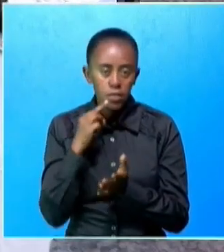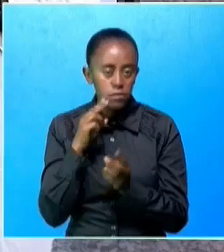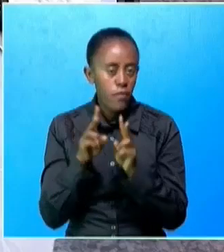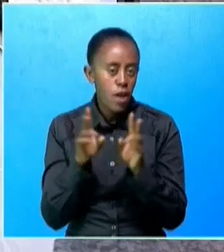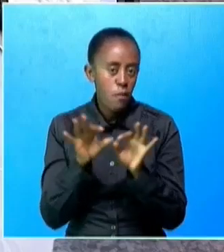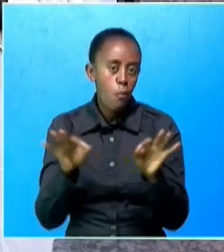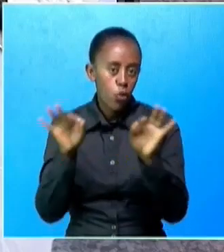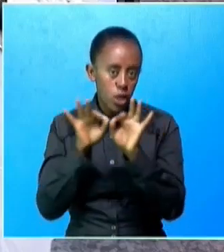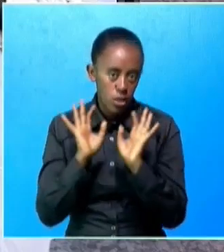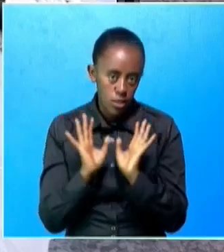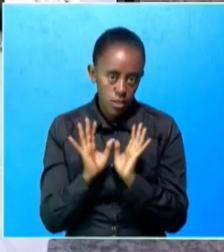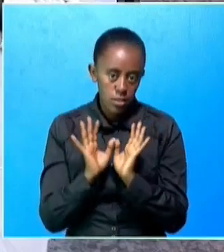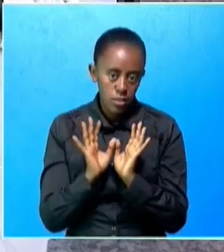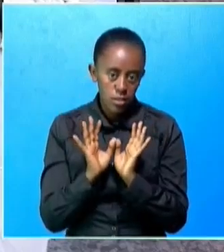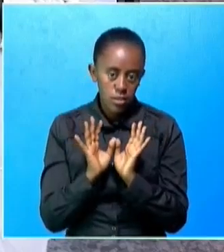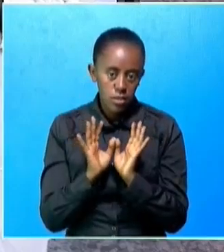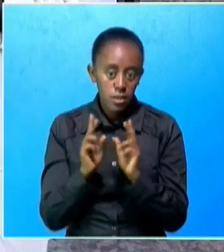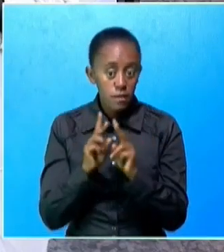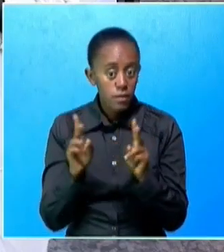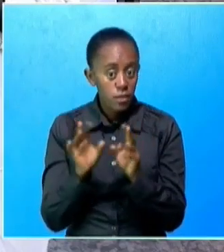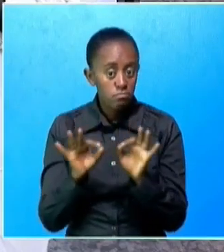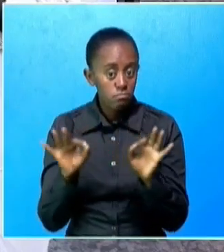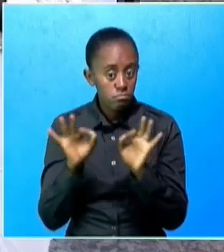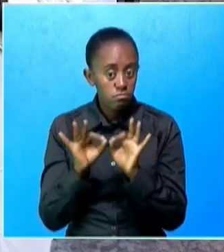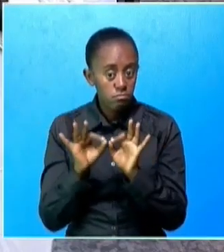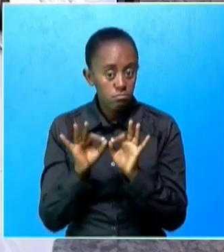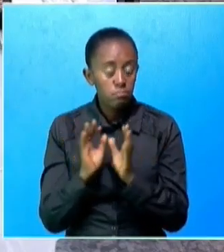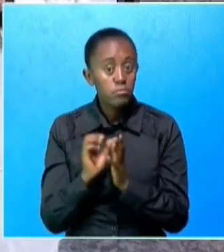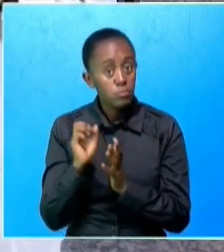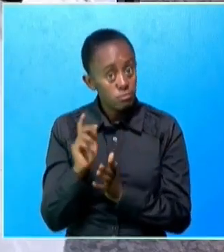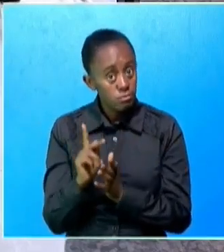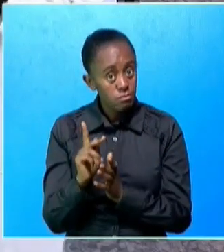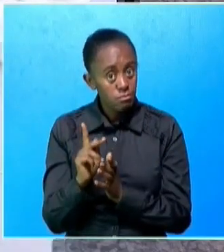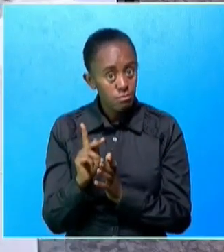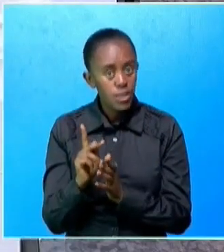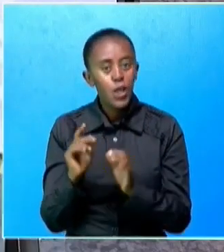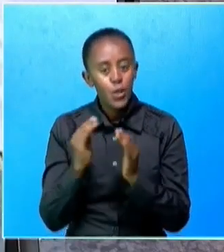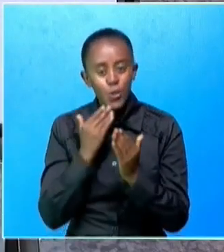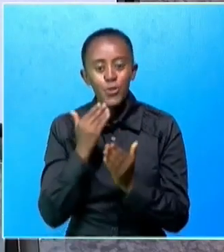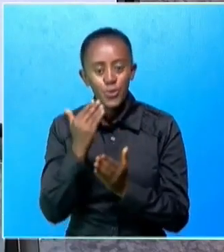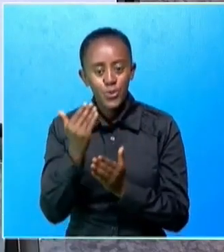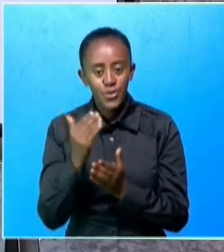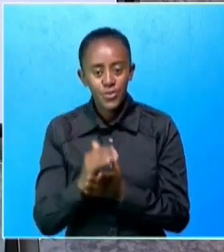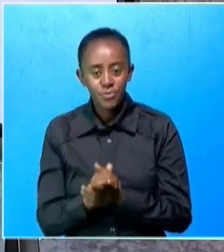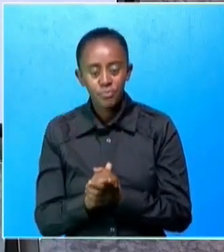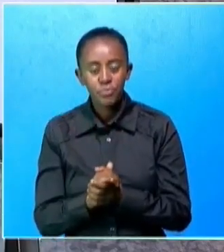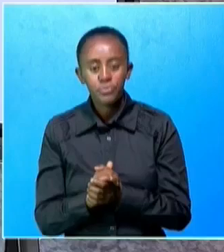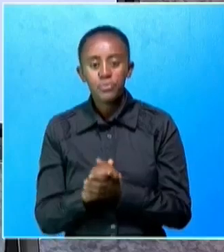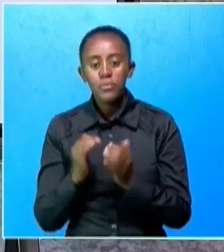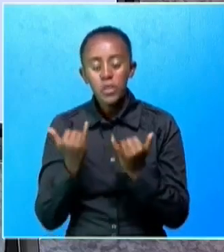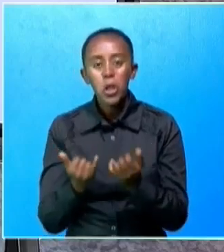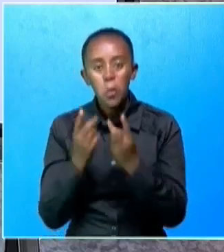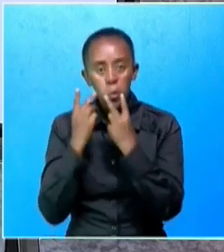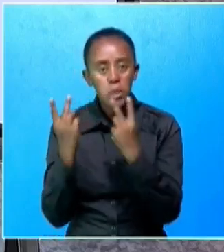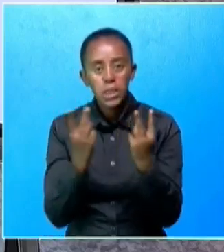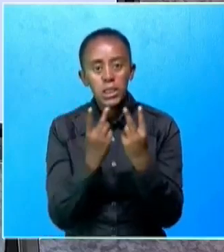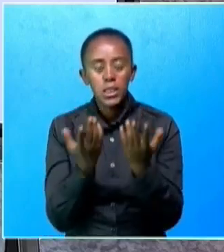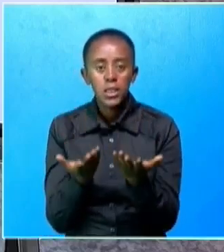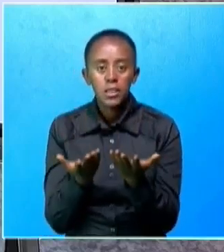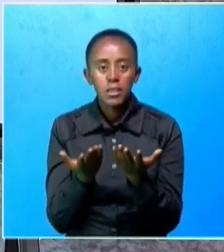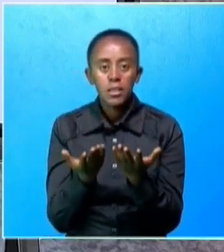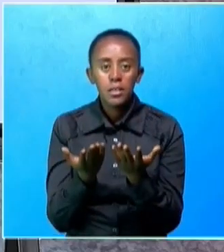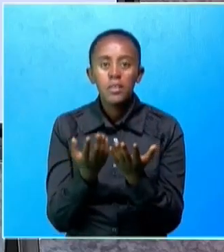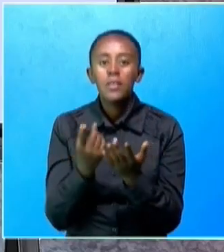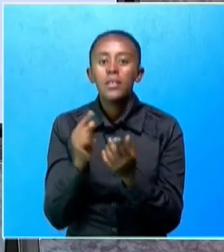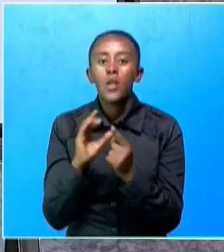important. That's why. Okay? Good. Now let's go and see some of